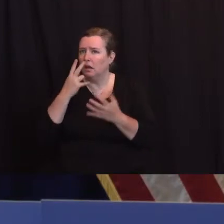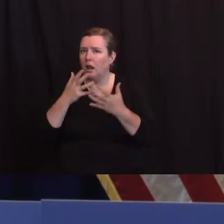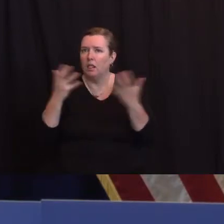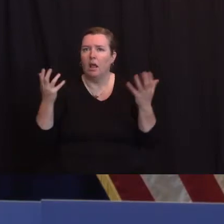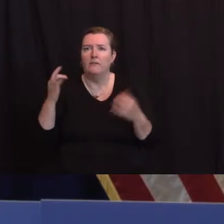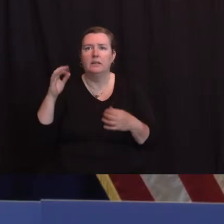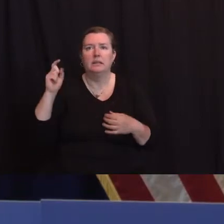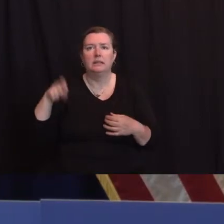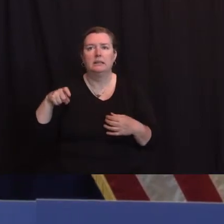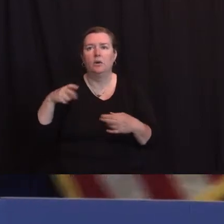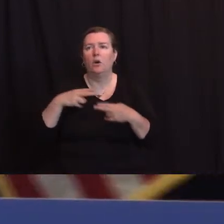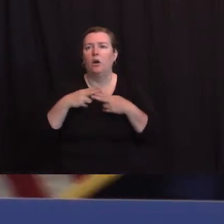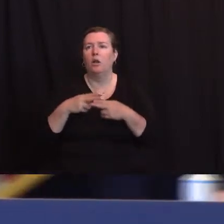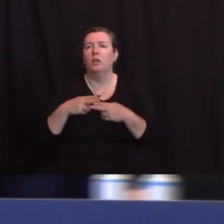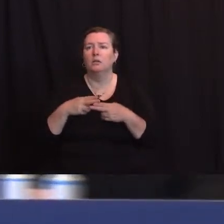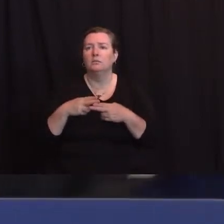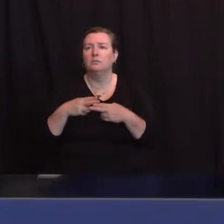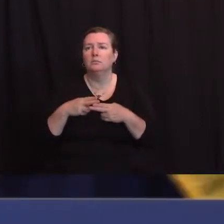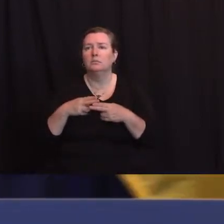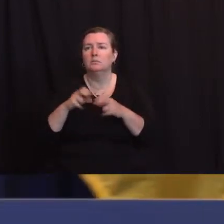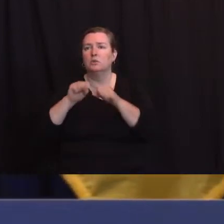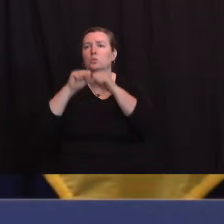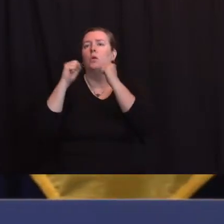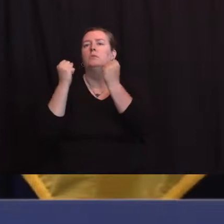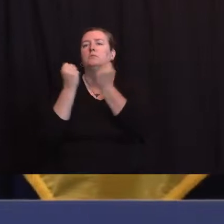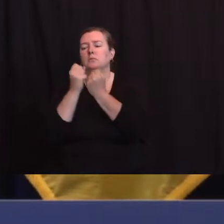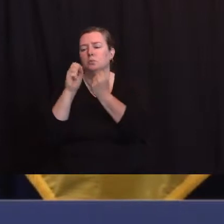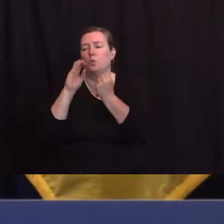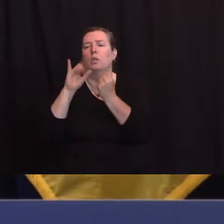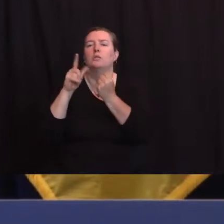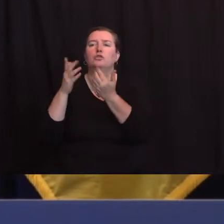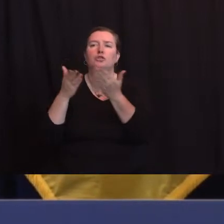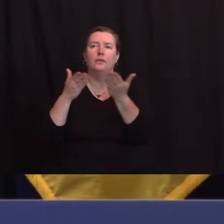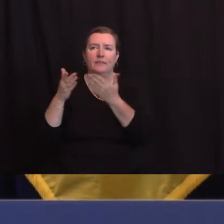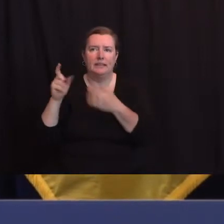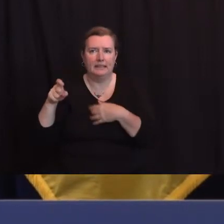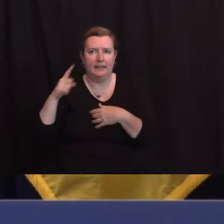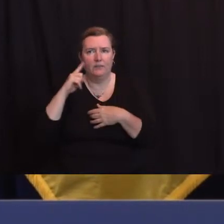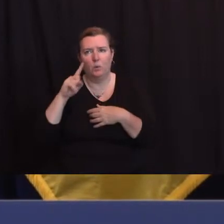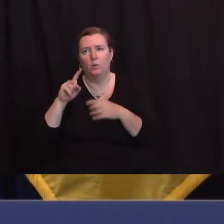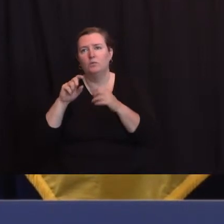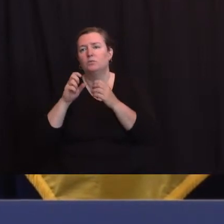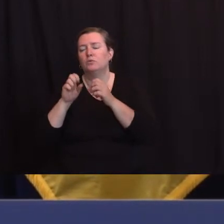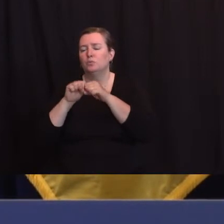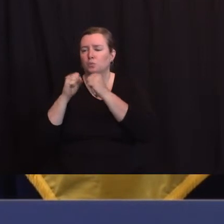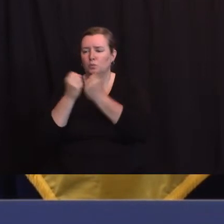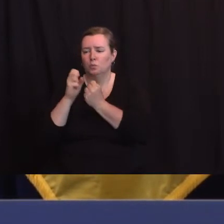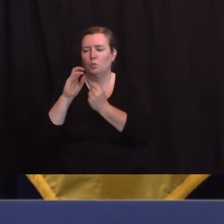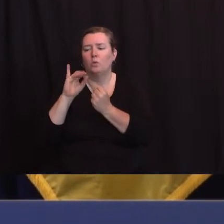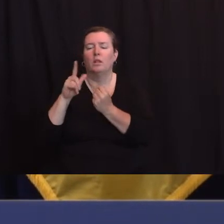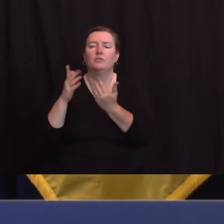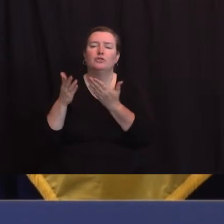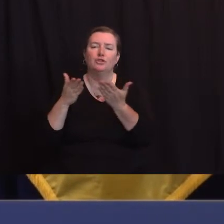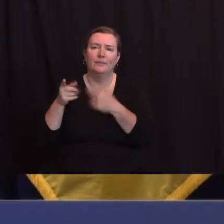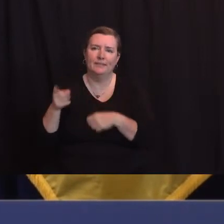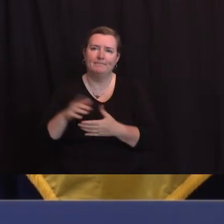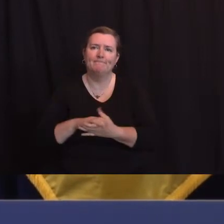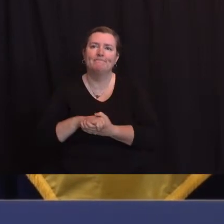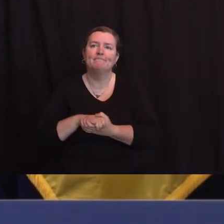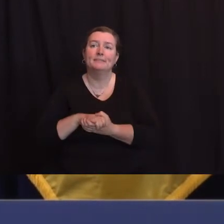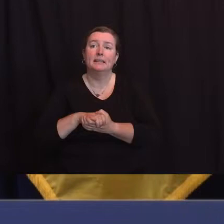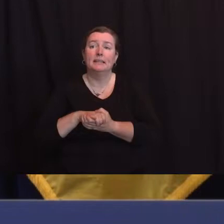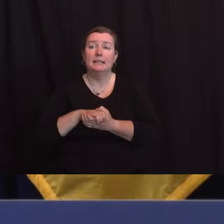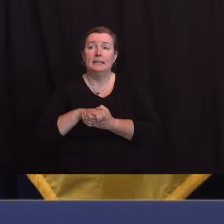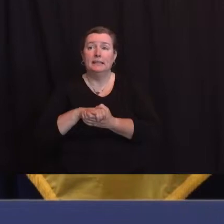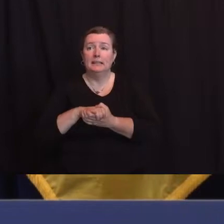issues. Amen. Tina, how do you react to that, both the question and the answer regarding Pfizer and the